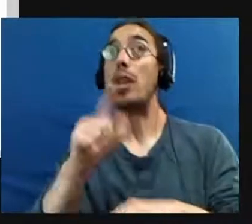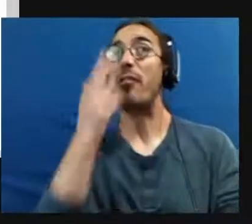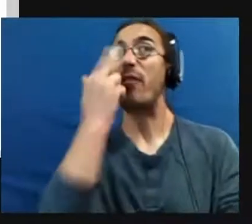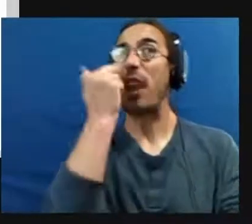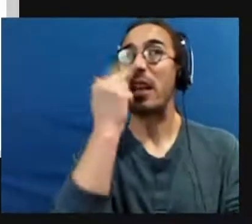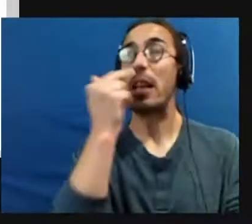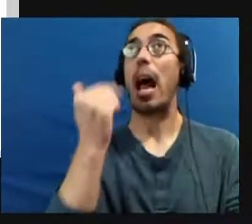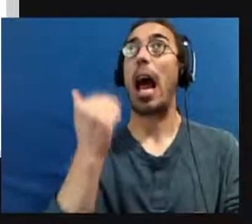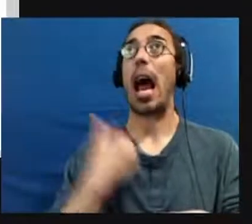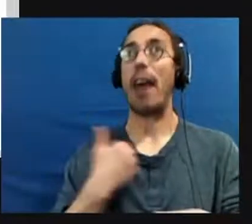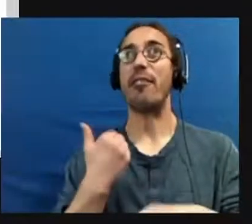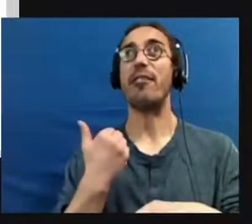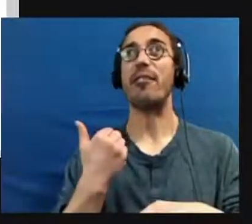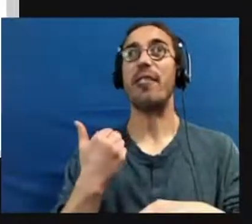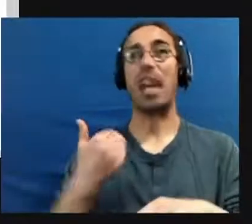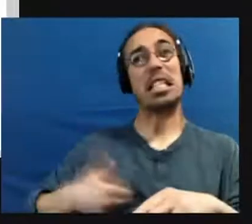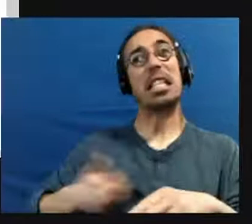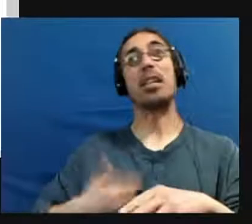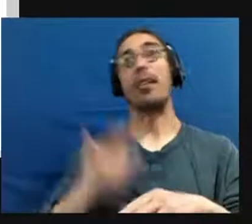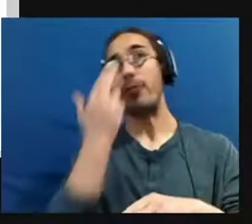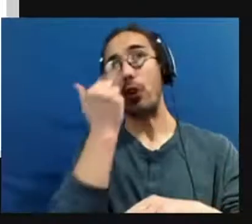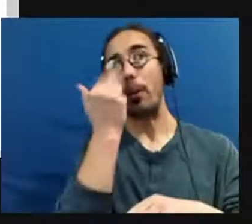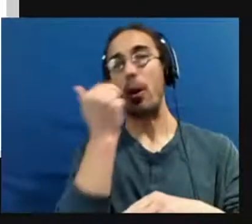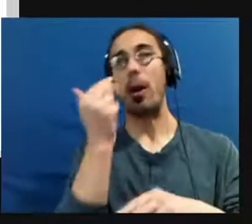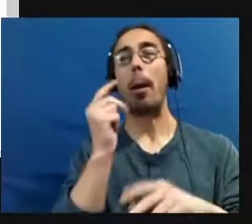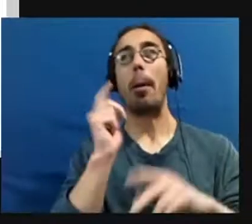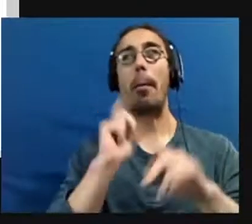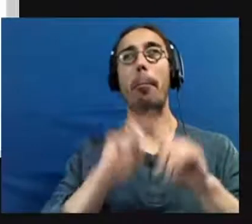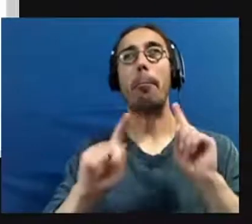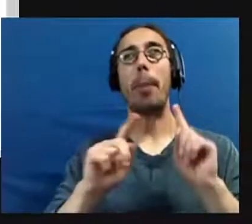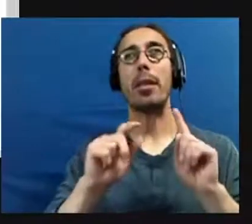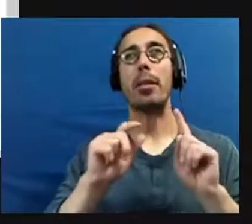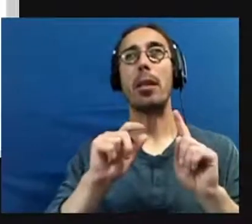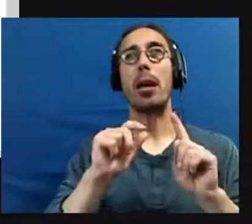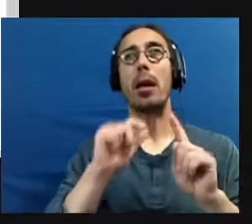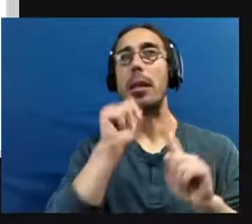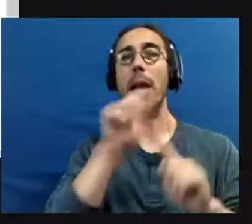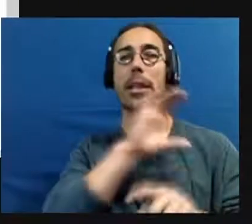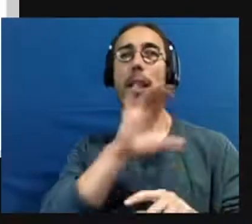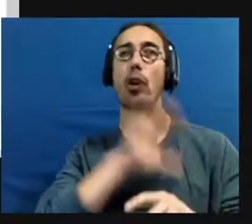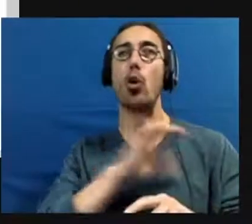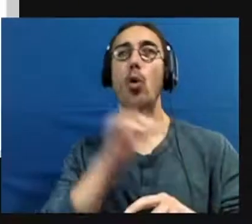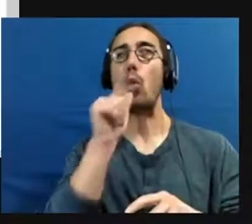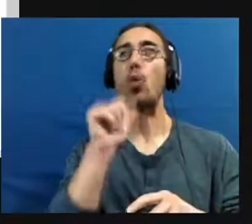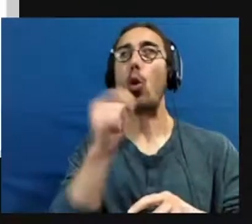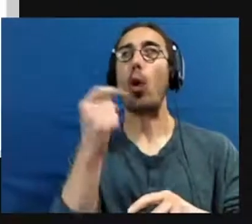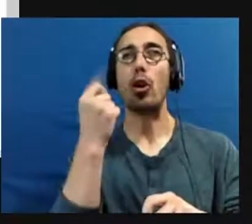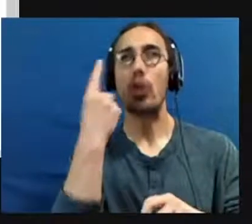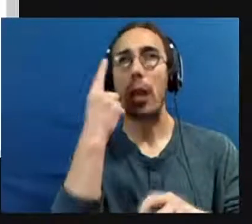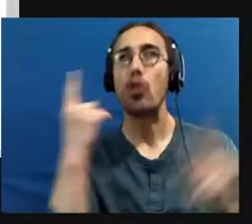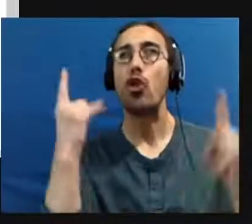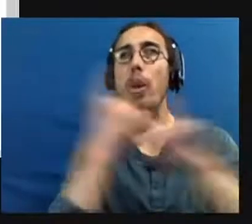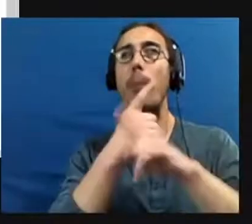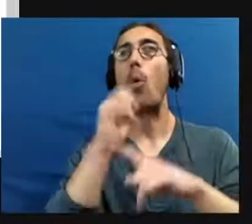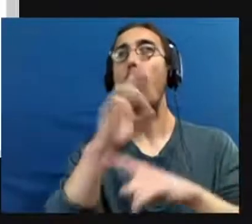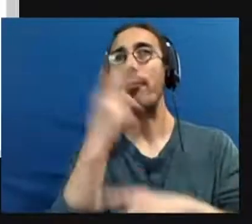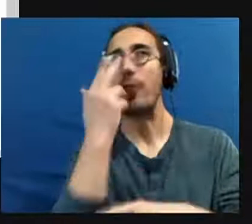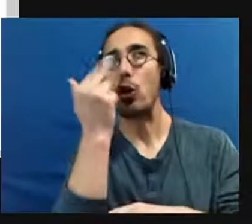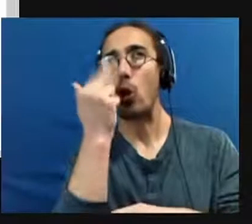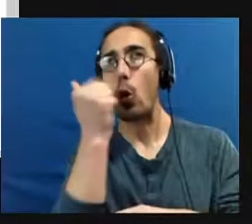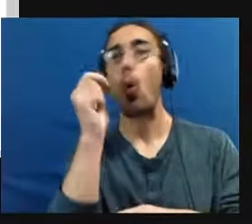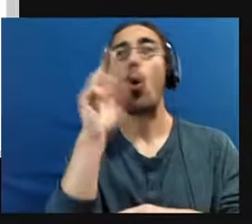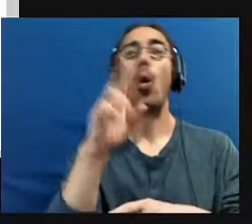of humor rather than the character who kind of doesn't understand sarcasm or is not able to joke because they take things too